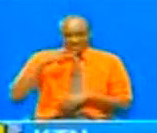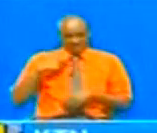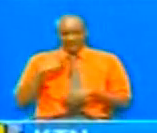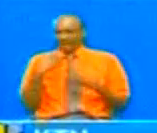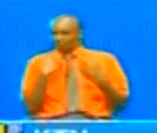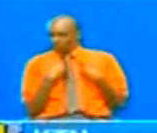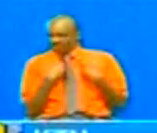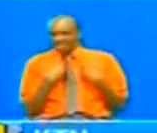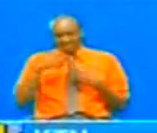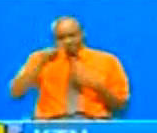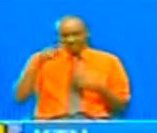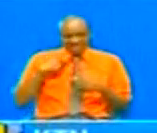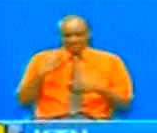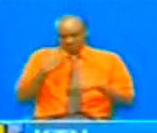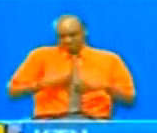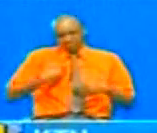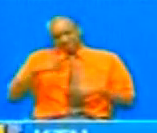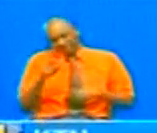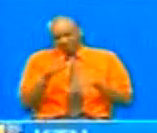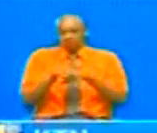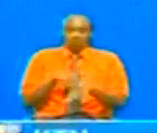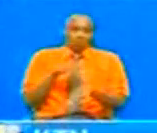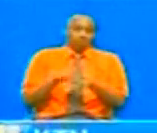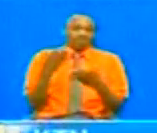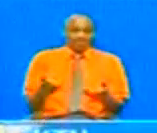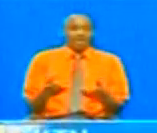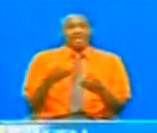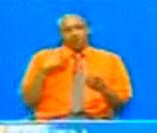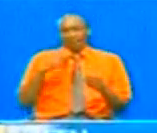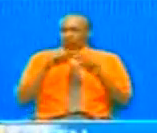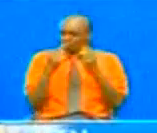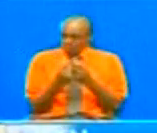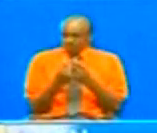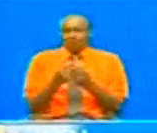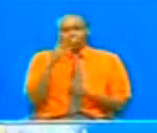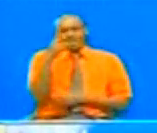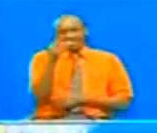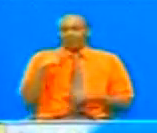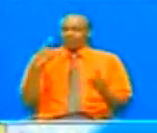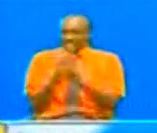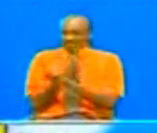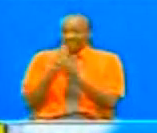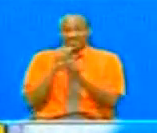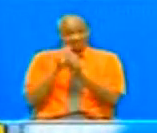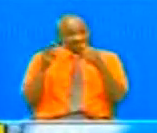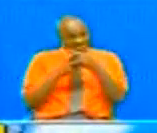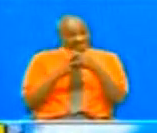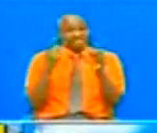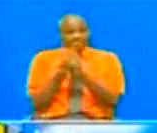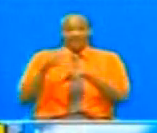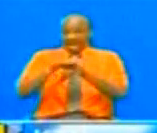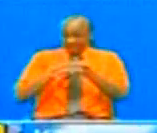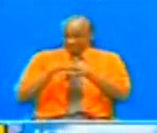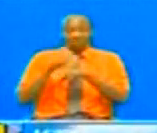hands way after injuries have slowed them down. A group of over 20 physiotherapists drawn from 17 African countries, including